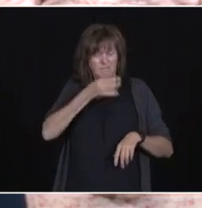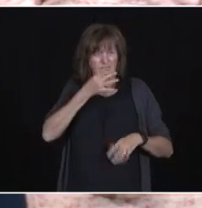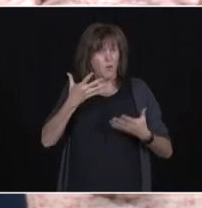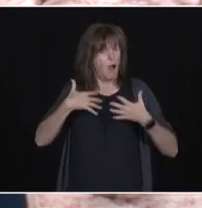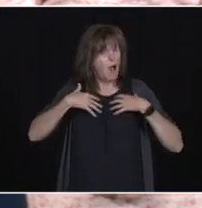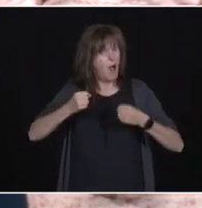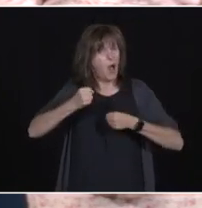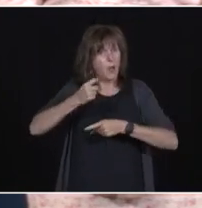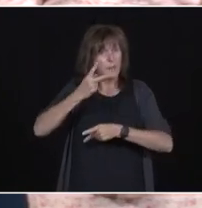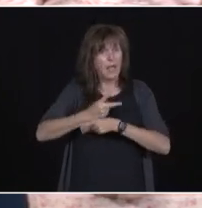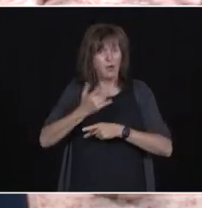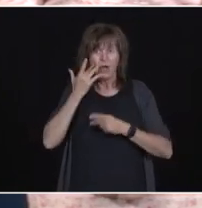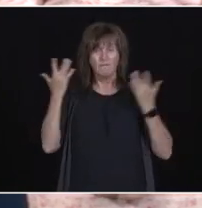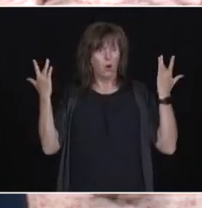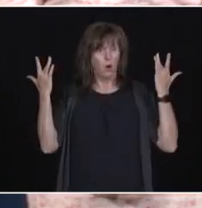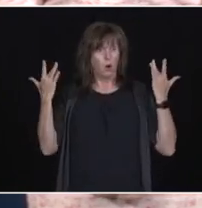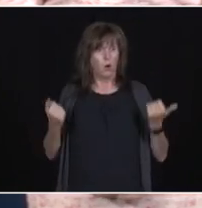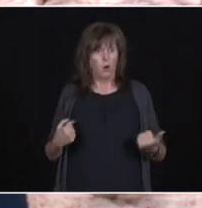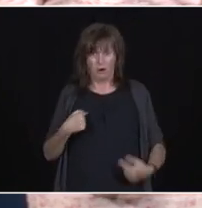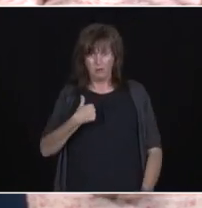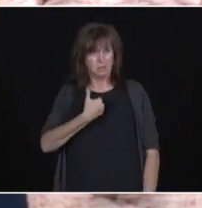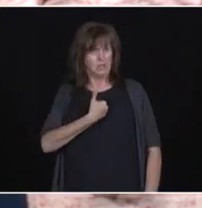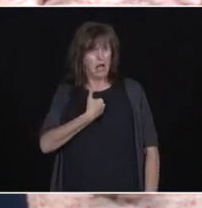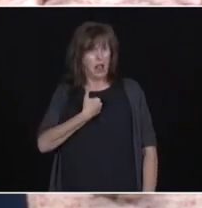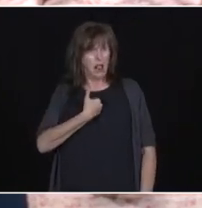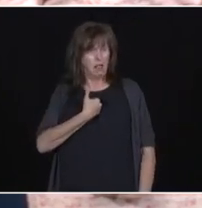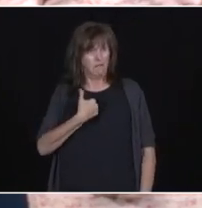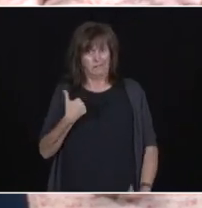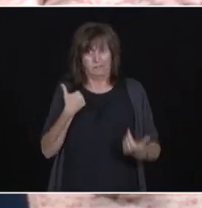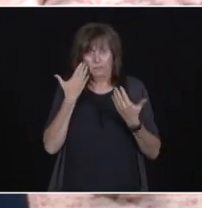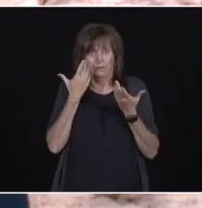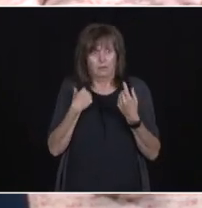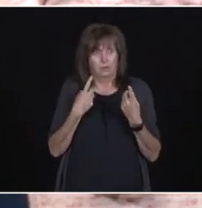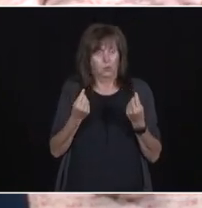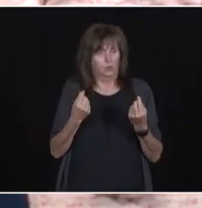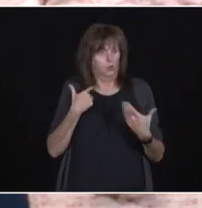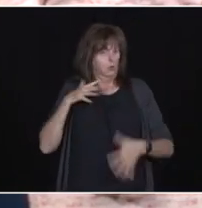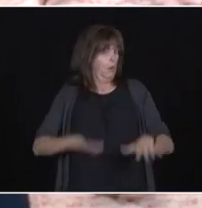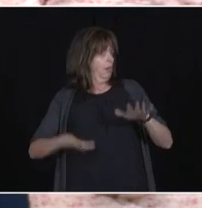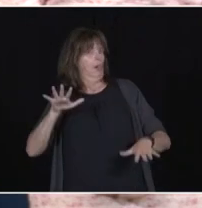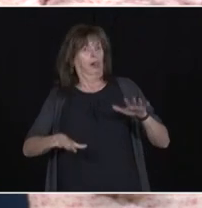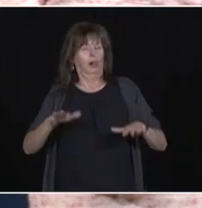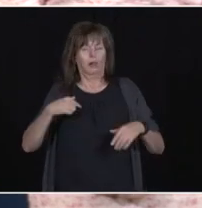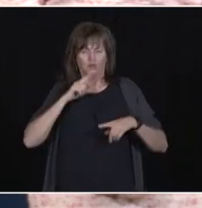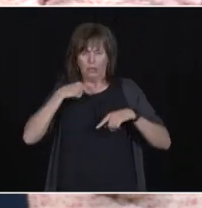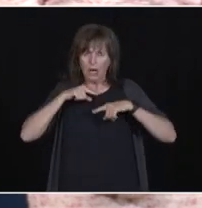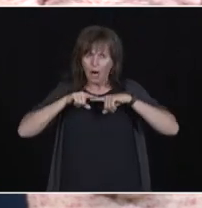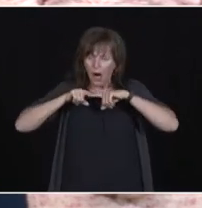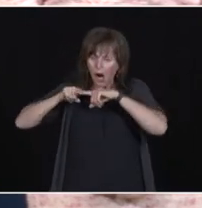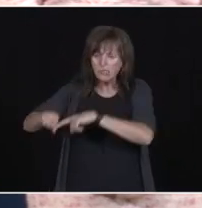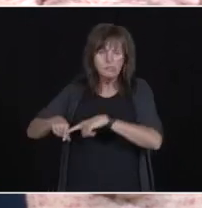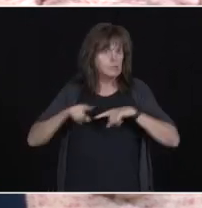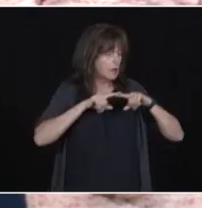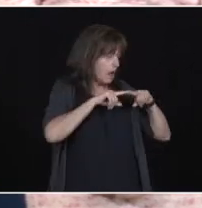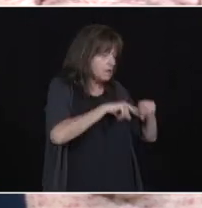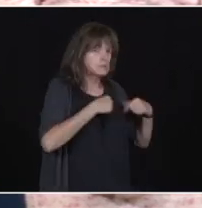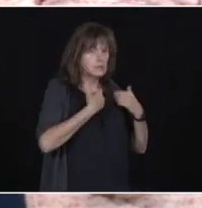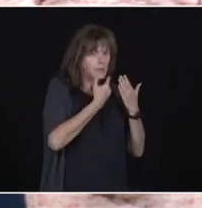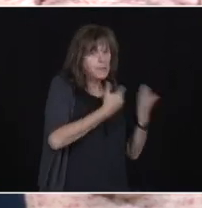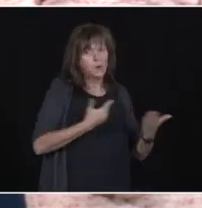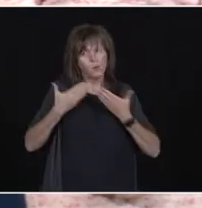quality people like I have right from the beginning of this. And I just want to tell them both how grateful I am for their